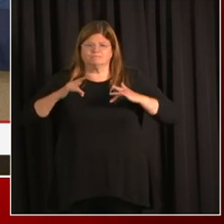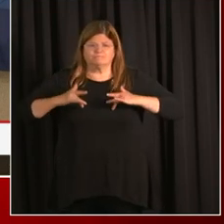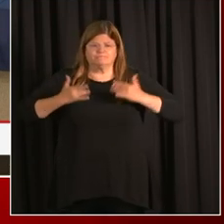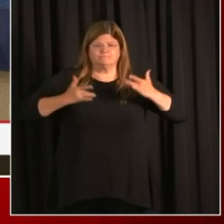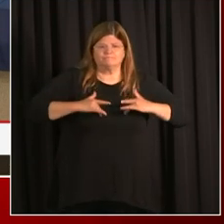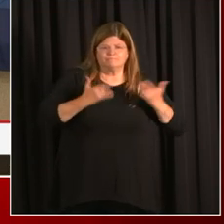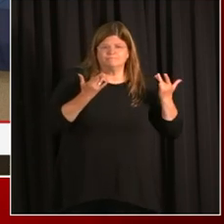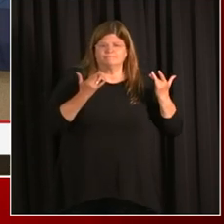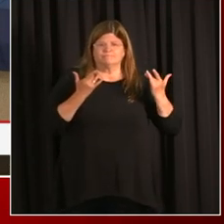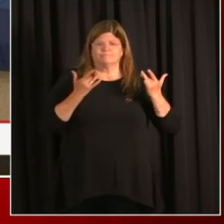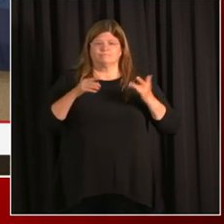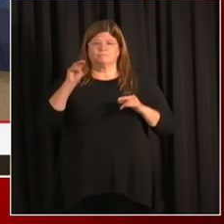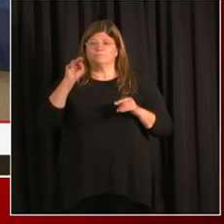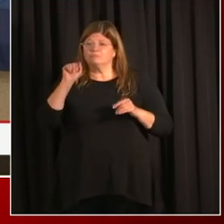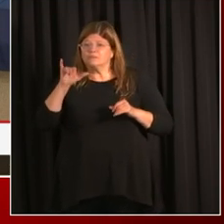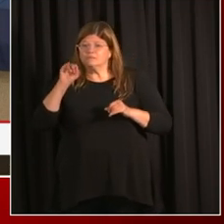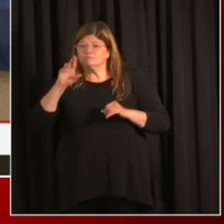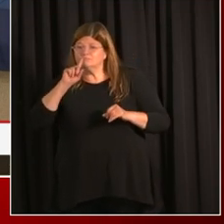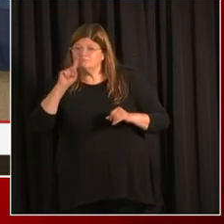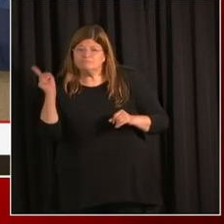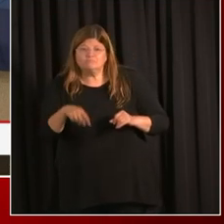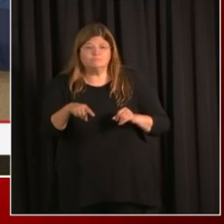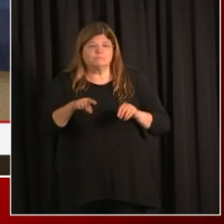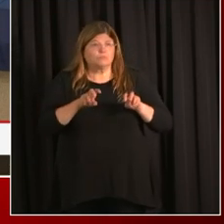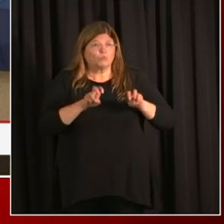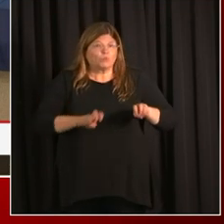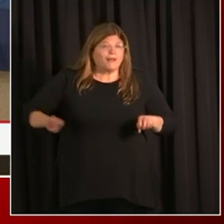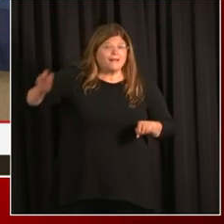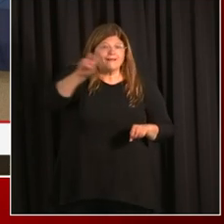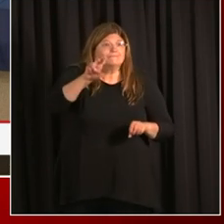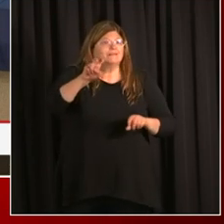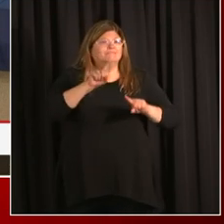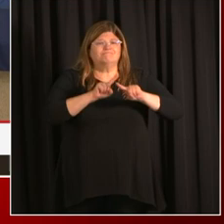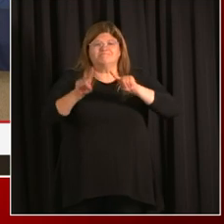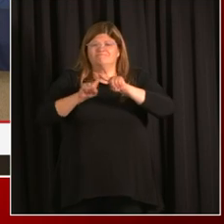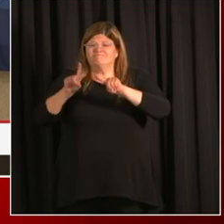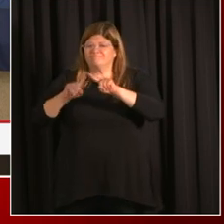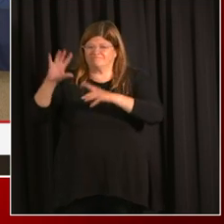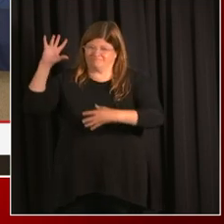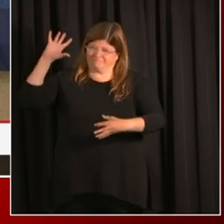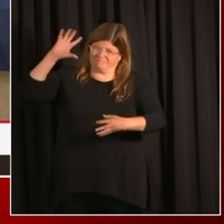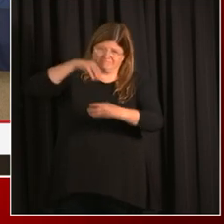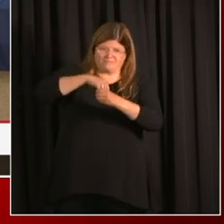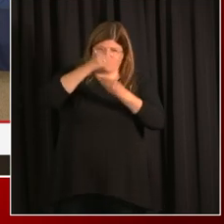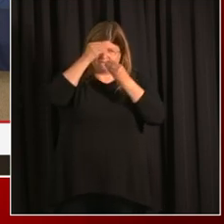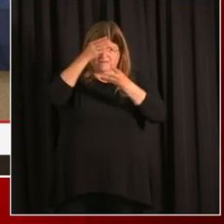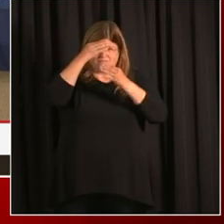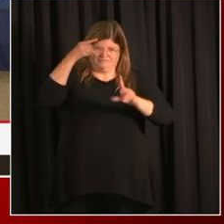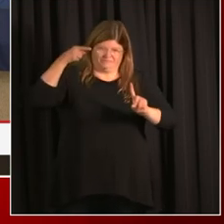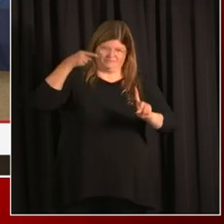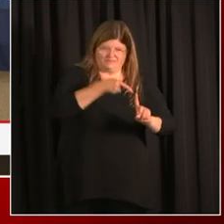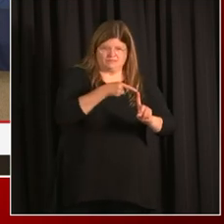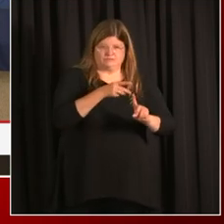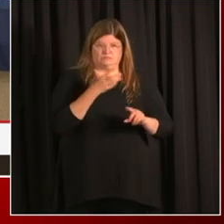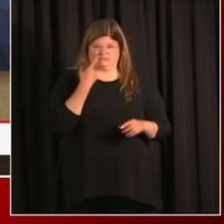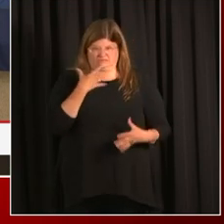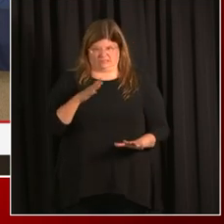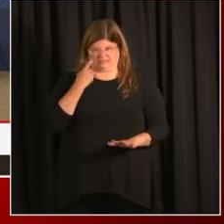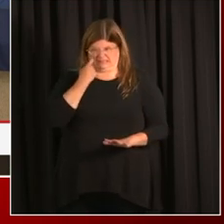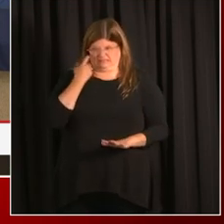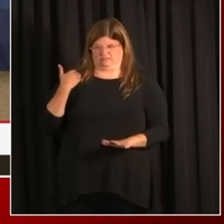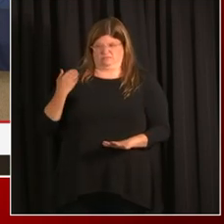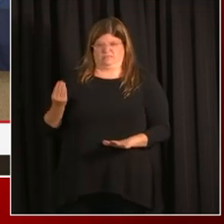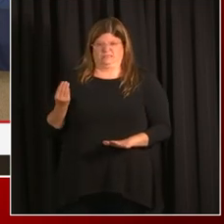quarantining. So you can find that on coronavirus.dc.gov, which was updated this Monday. So we'll go